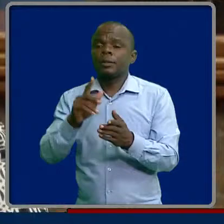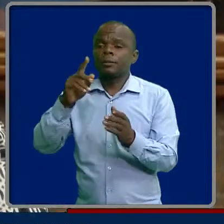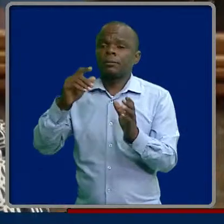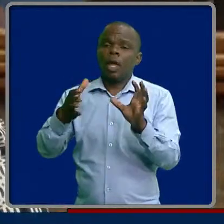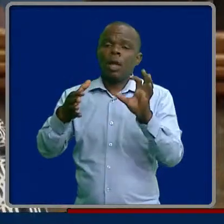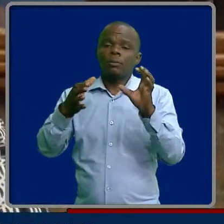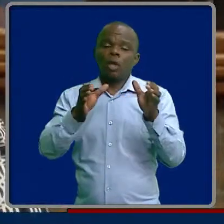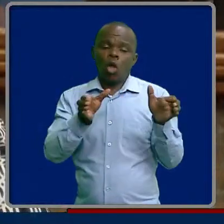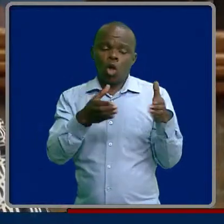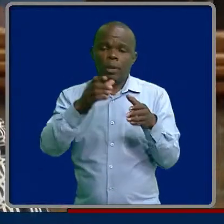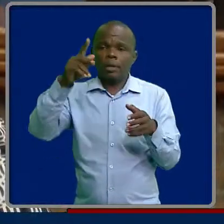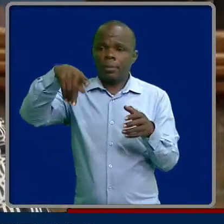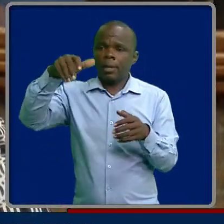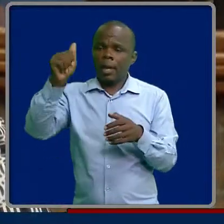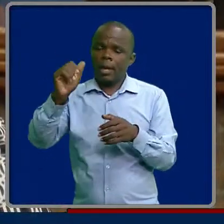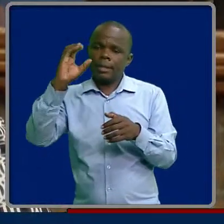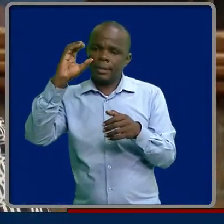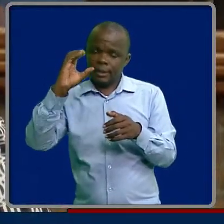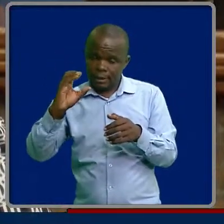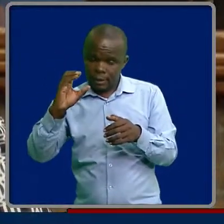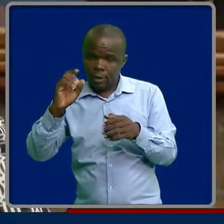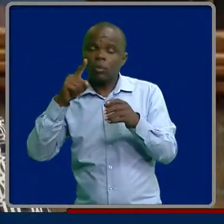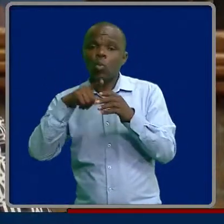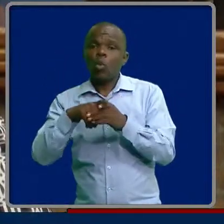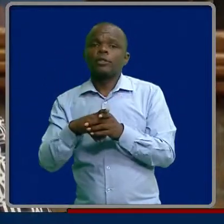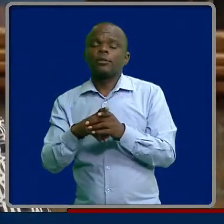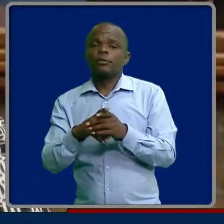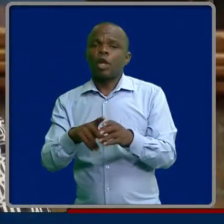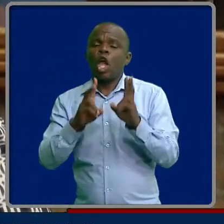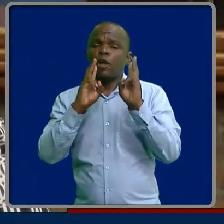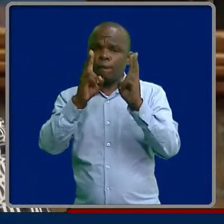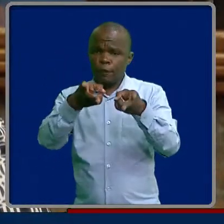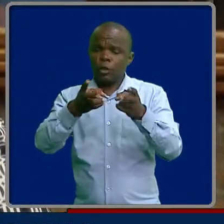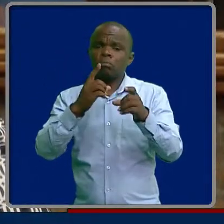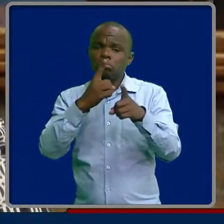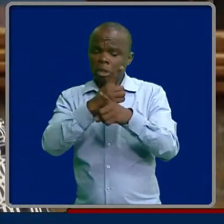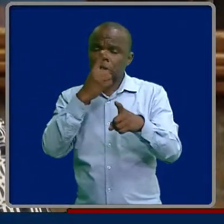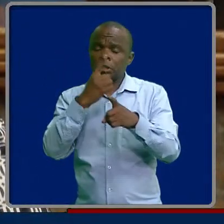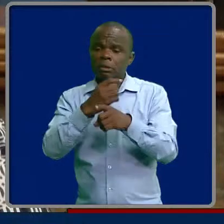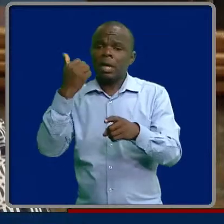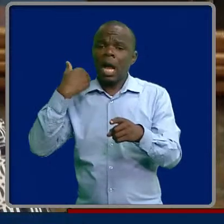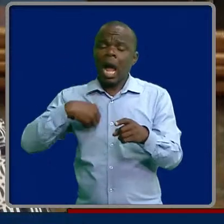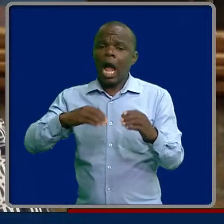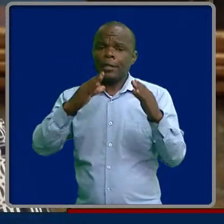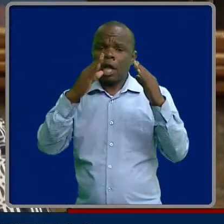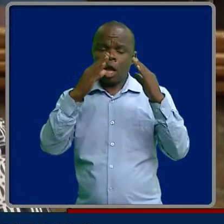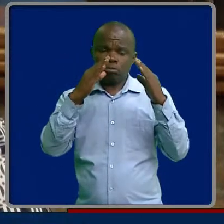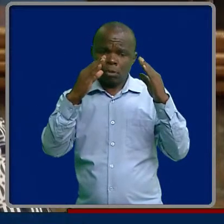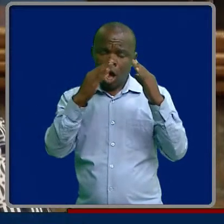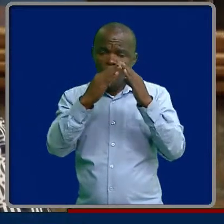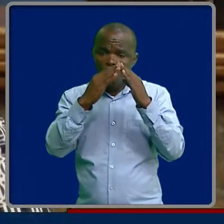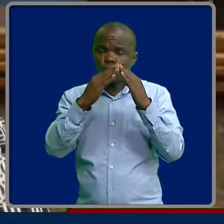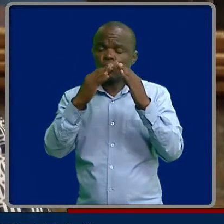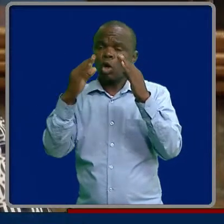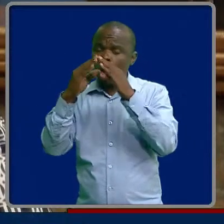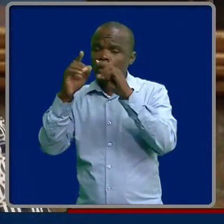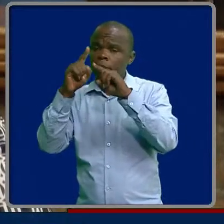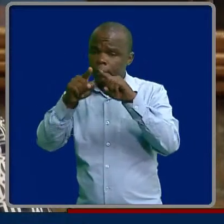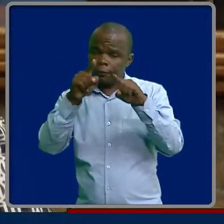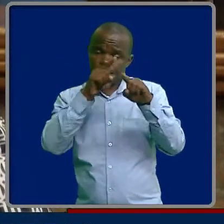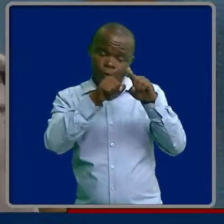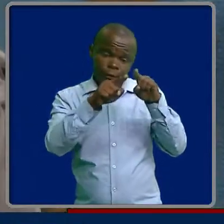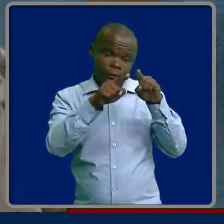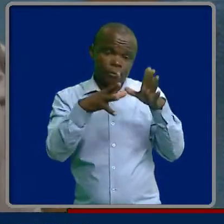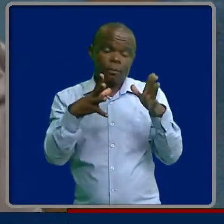Committee will proceed to other government ministries where the Auditor General found some audit queries. Reporting, Mbongo Dube,